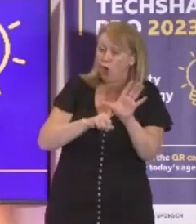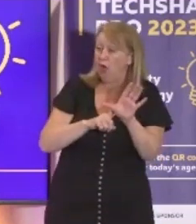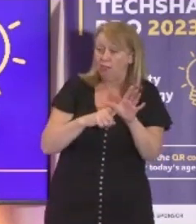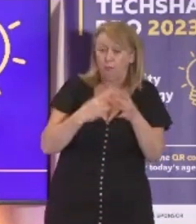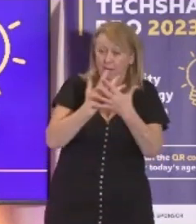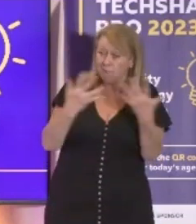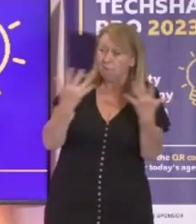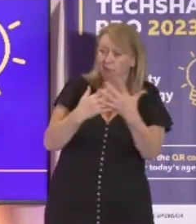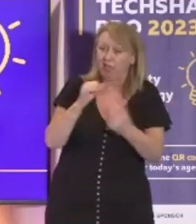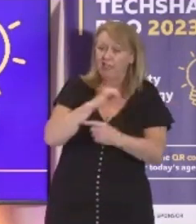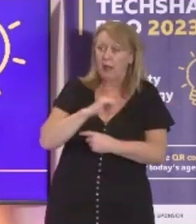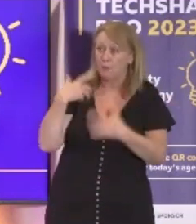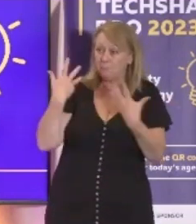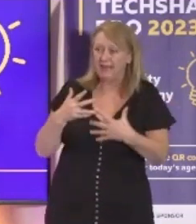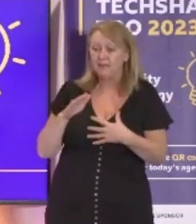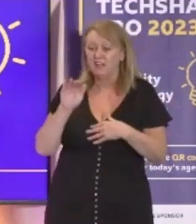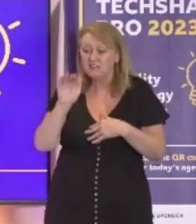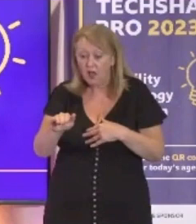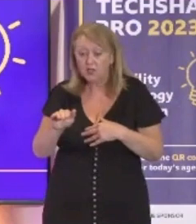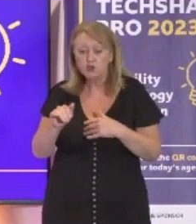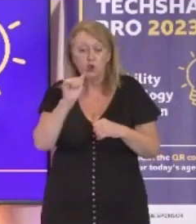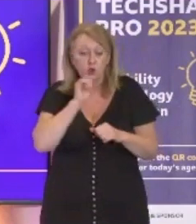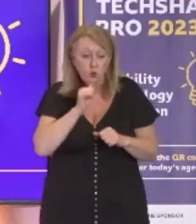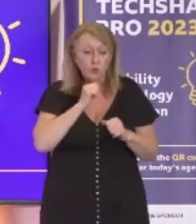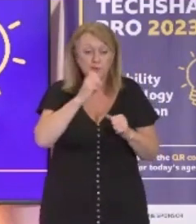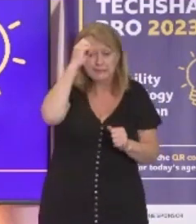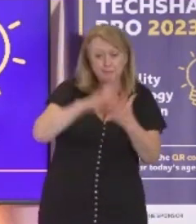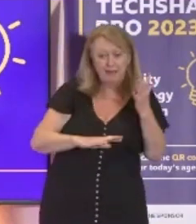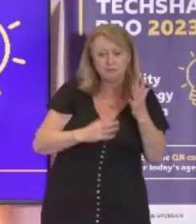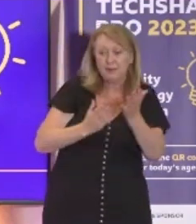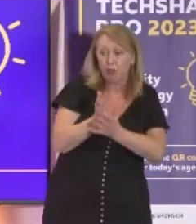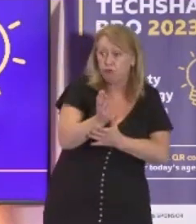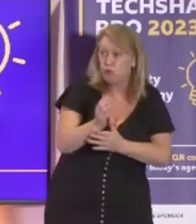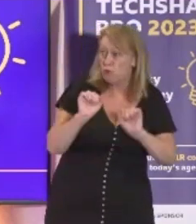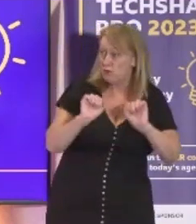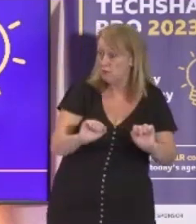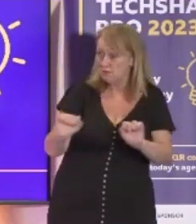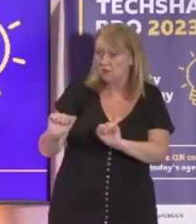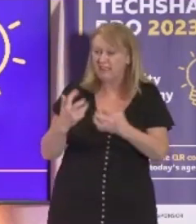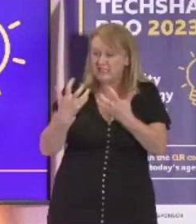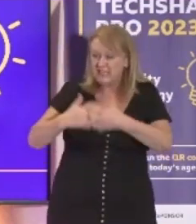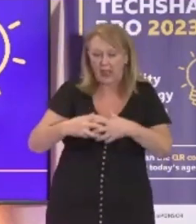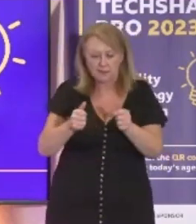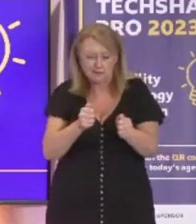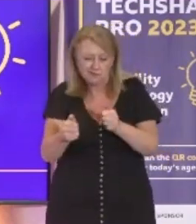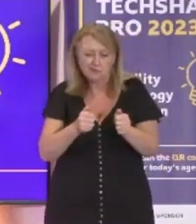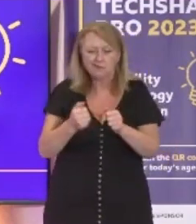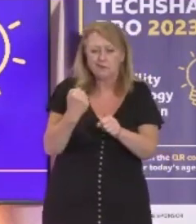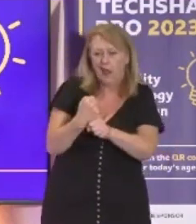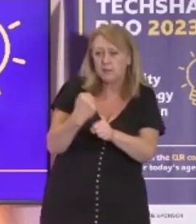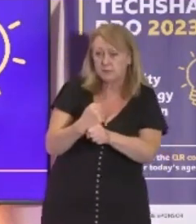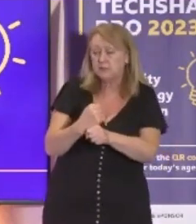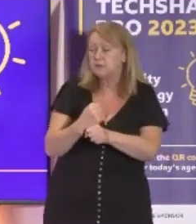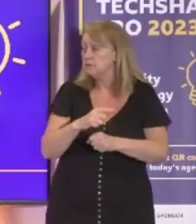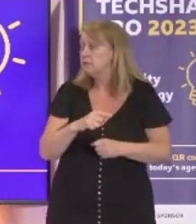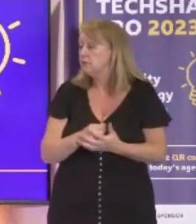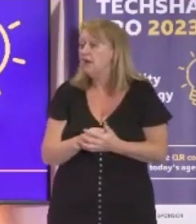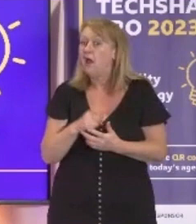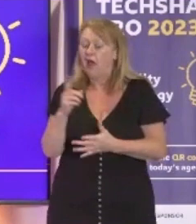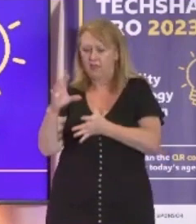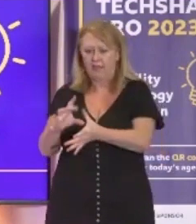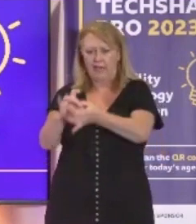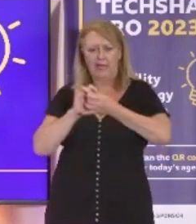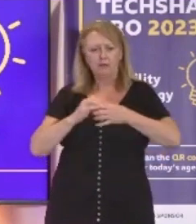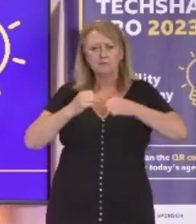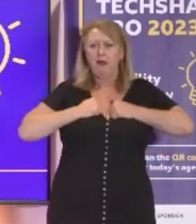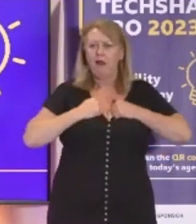worth of people who've actually touched and used and experienced the tech or whatever form it is, but also that they've begun to connect that into